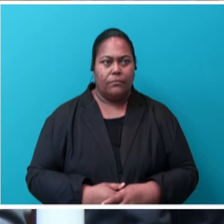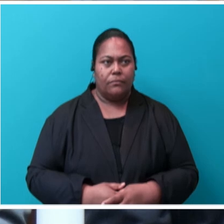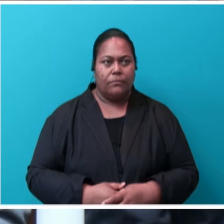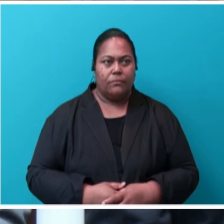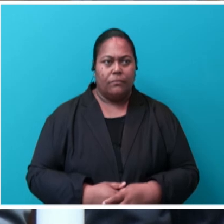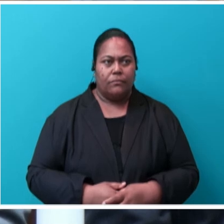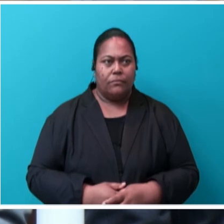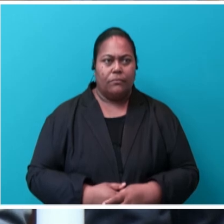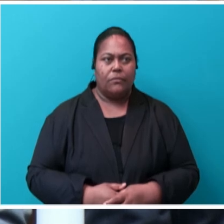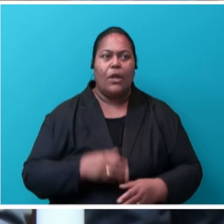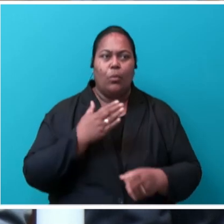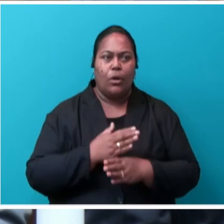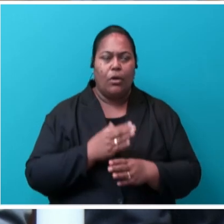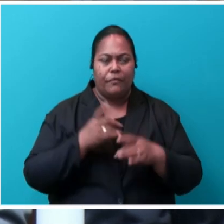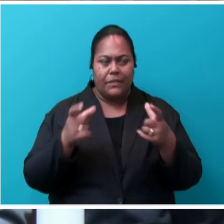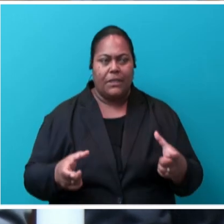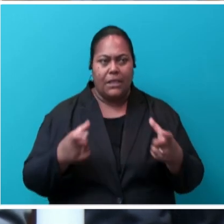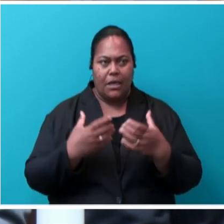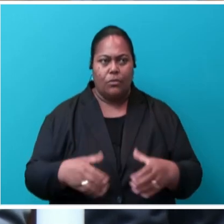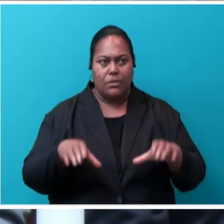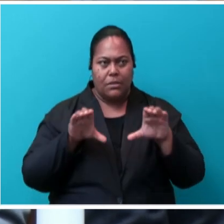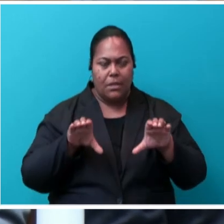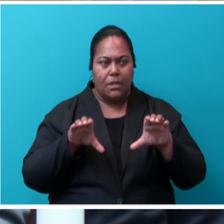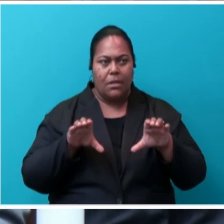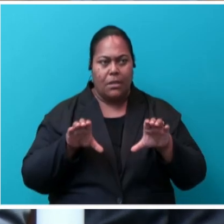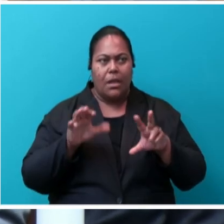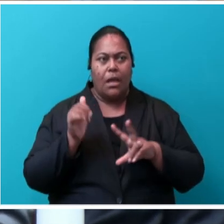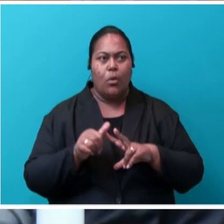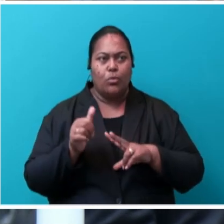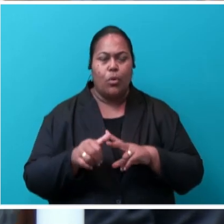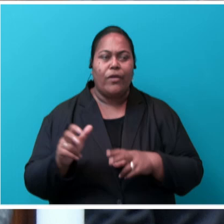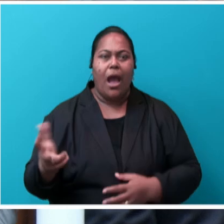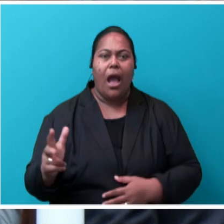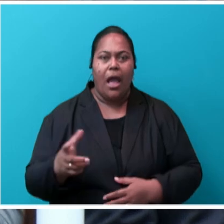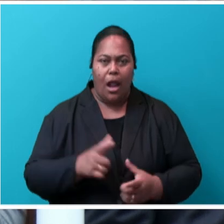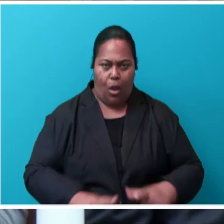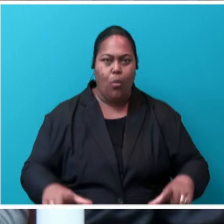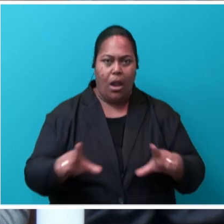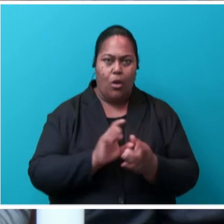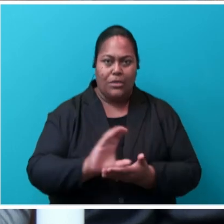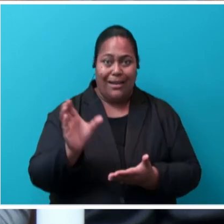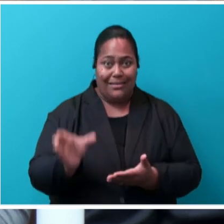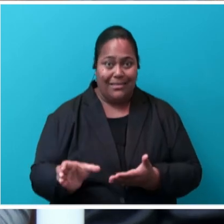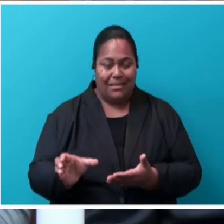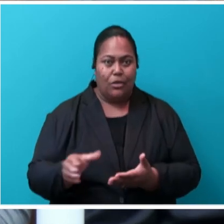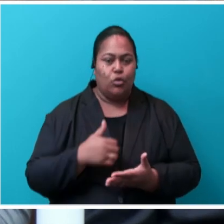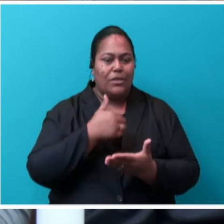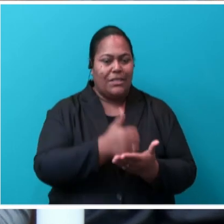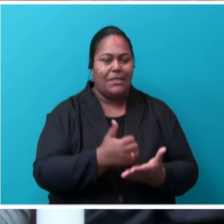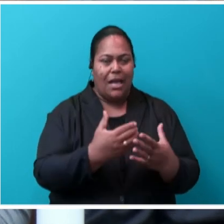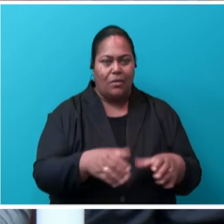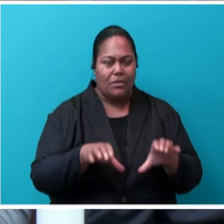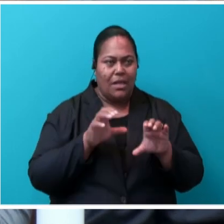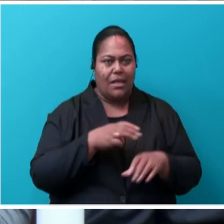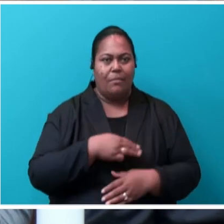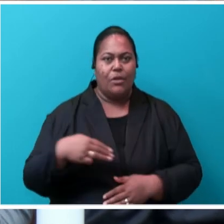council. They have engaged a local consultant to assist the councils as a ministry